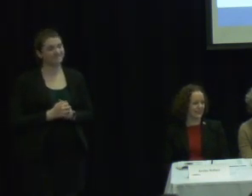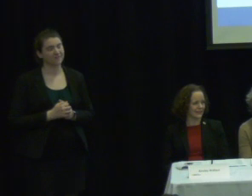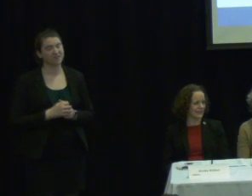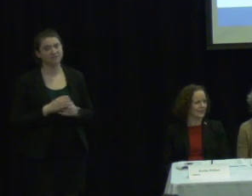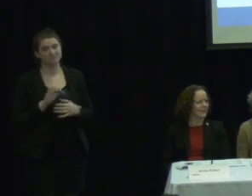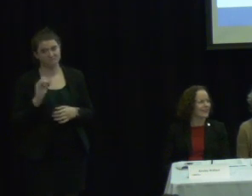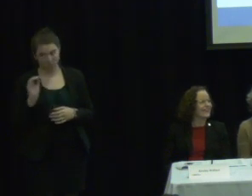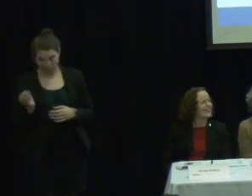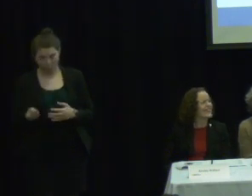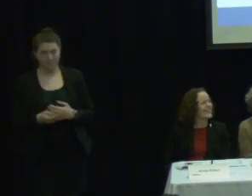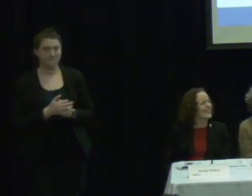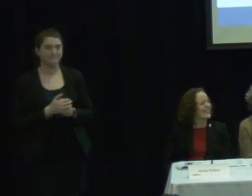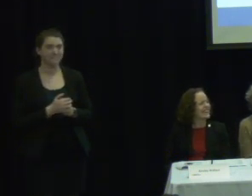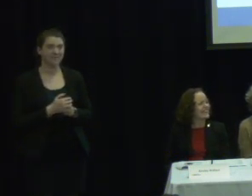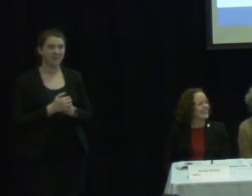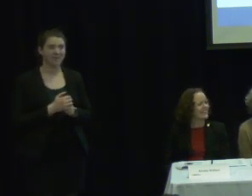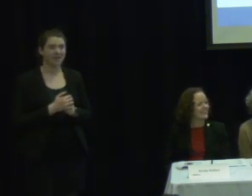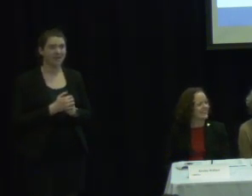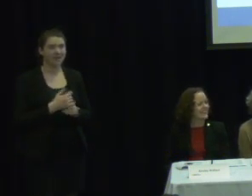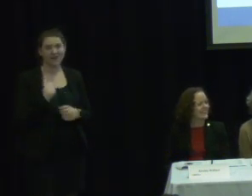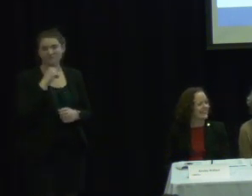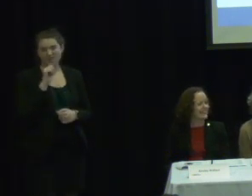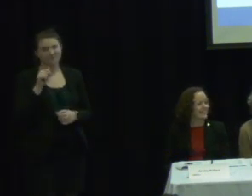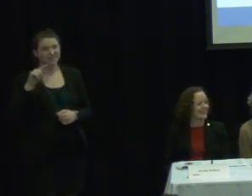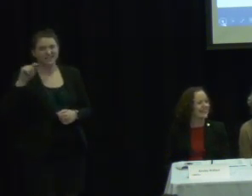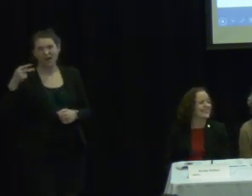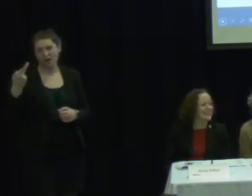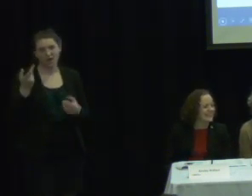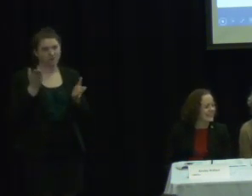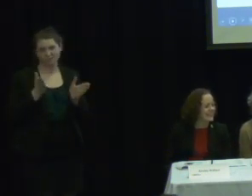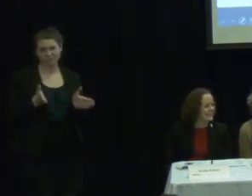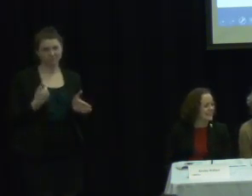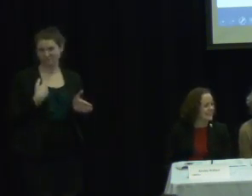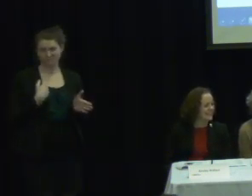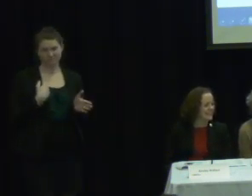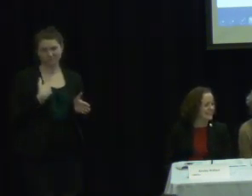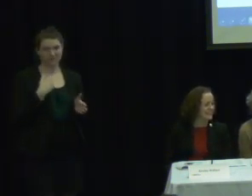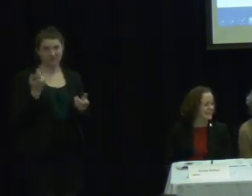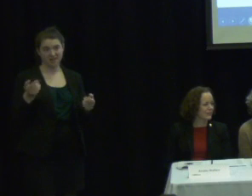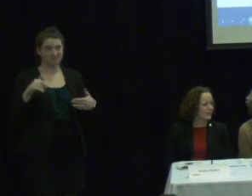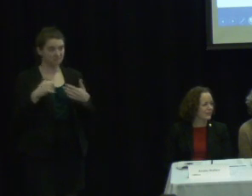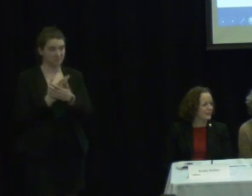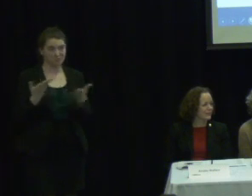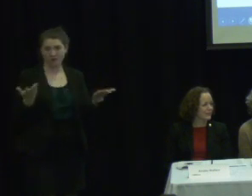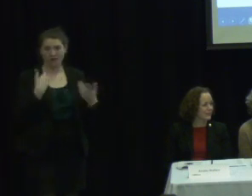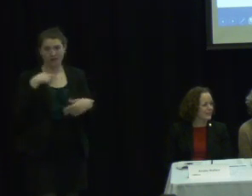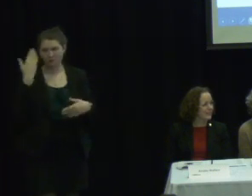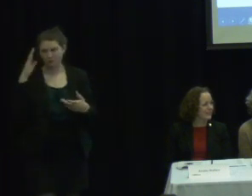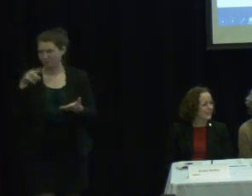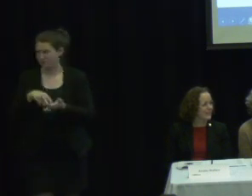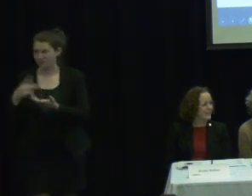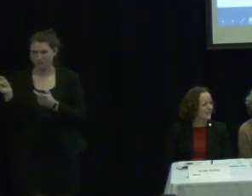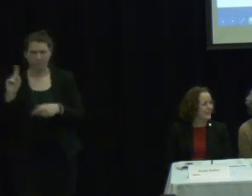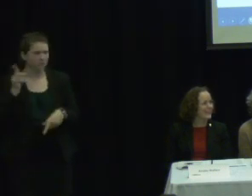So, I'm not a town hall kind of guy, so this is new to me. I don't really know where to look or where to stand.